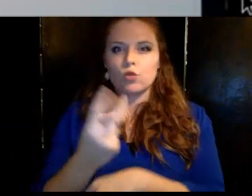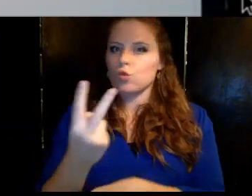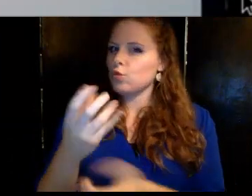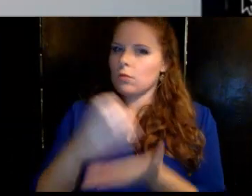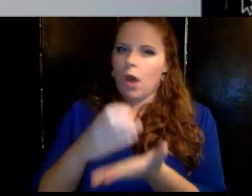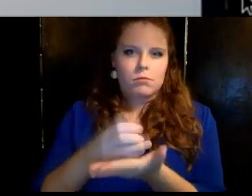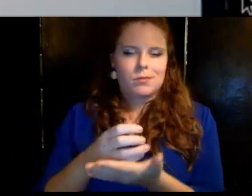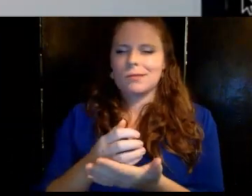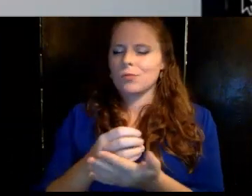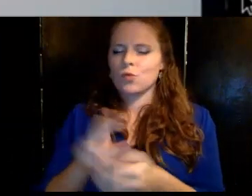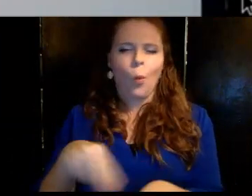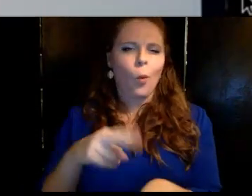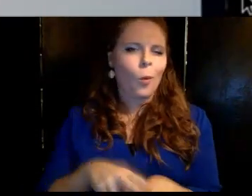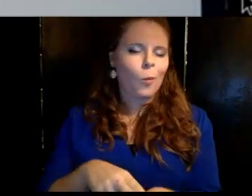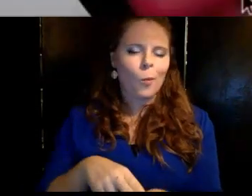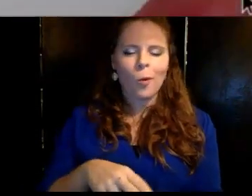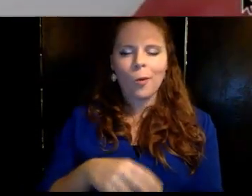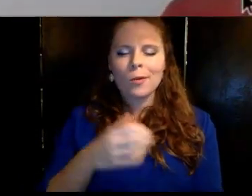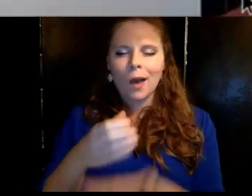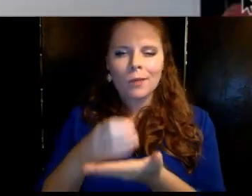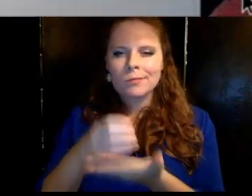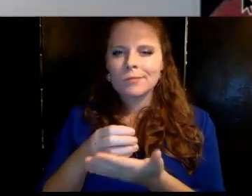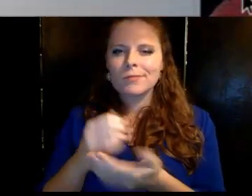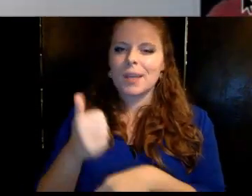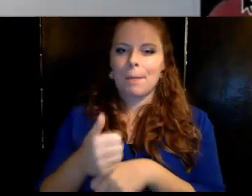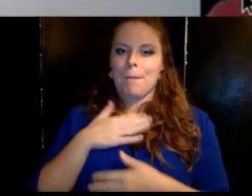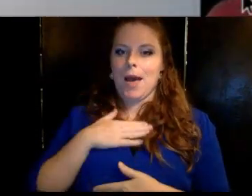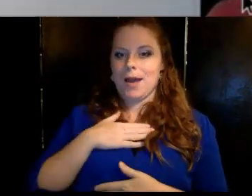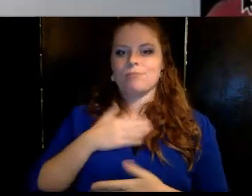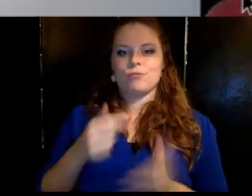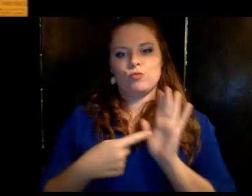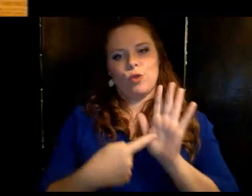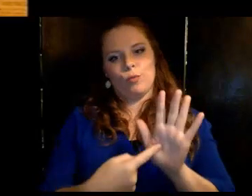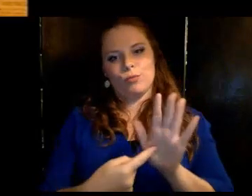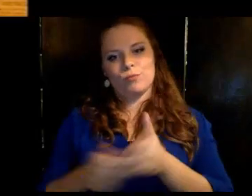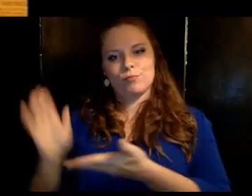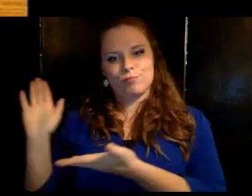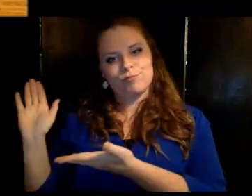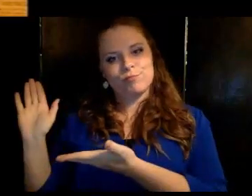cups, just everyday drinking cups. I want you to set them up. Here's a picture of mine.